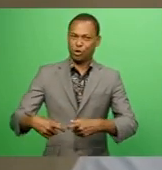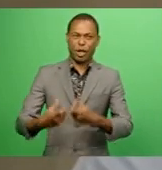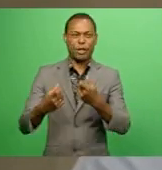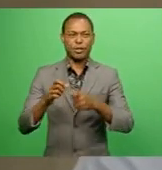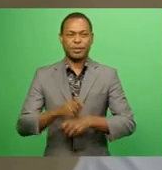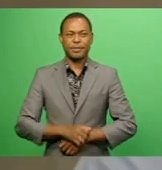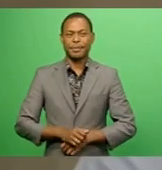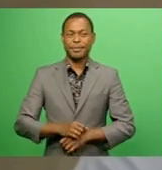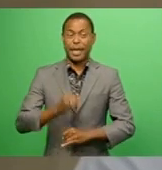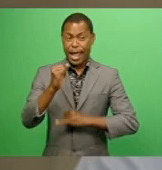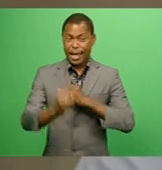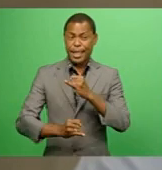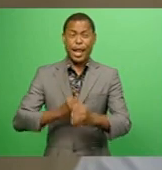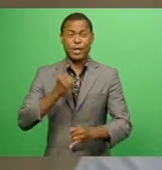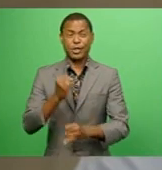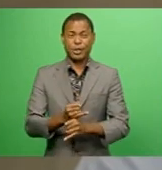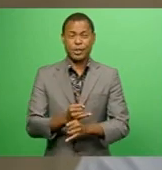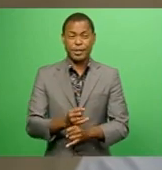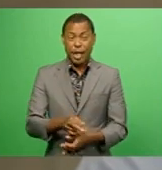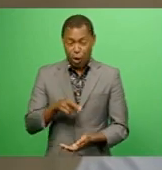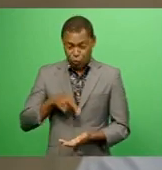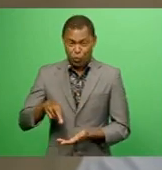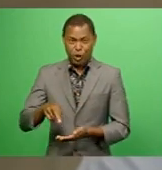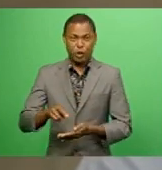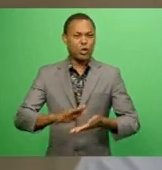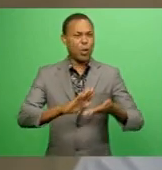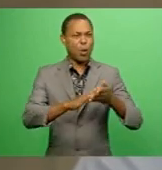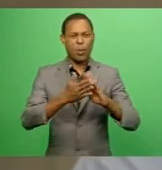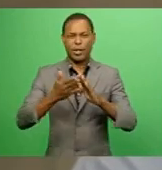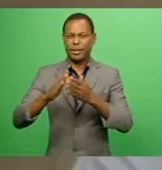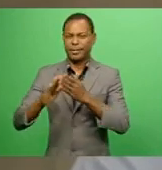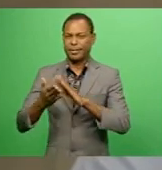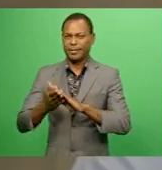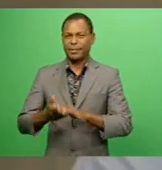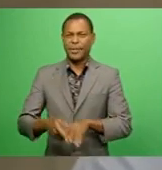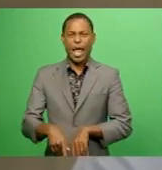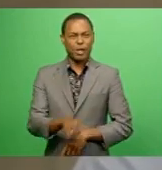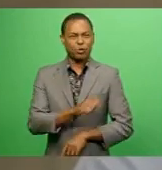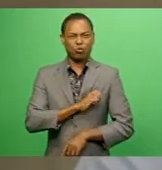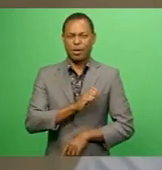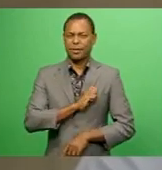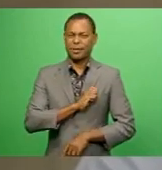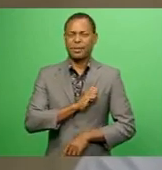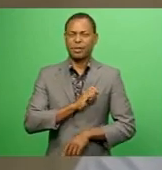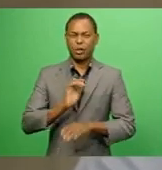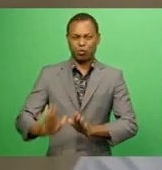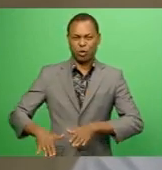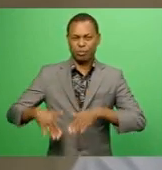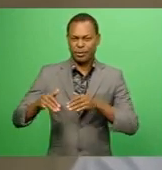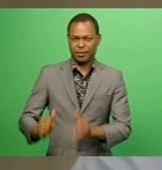be